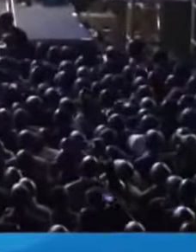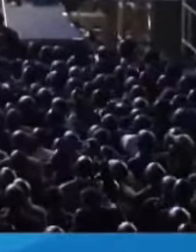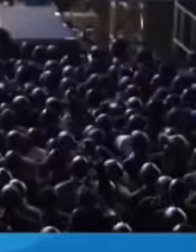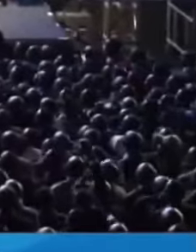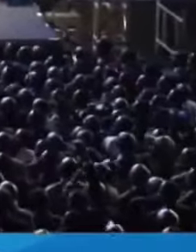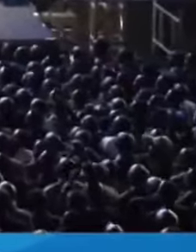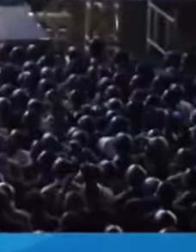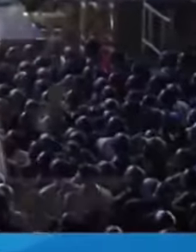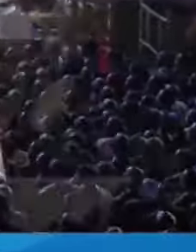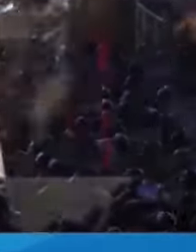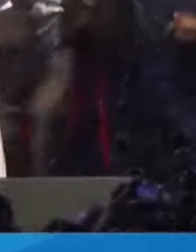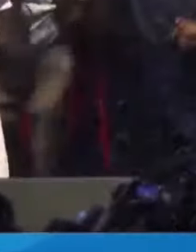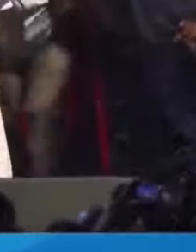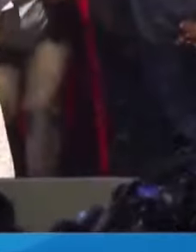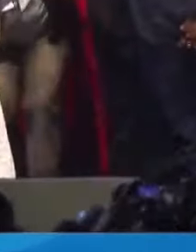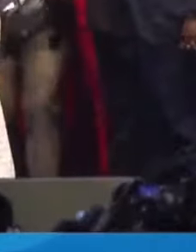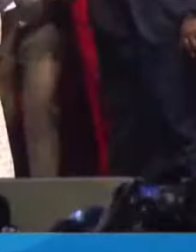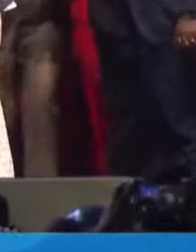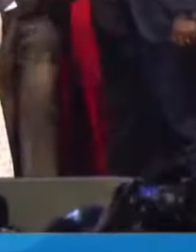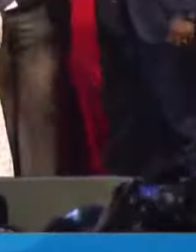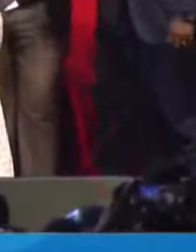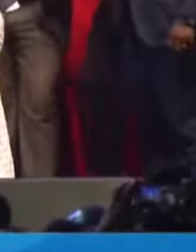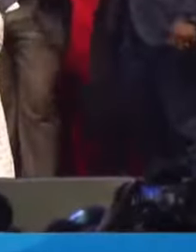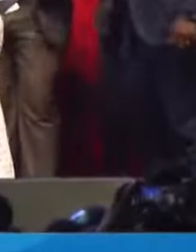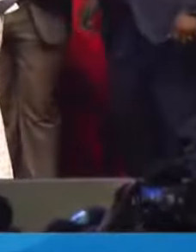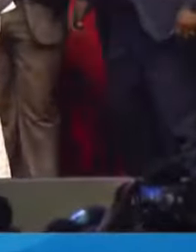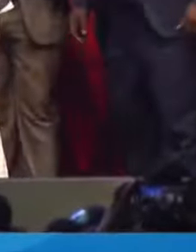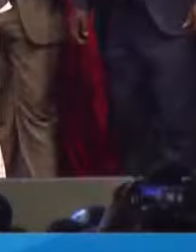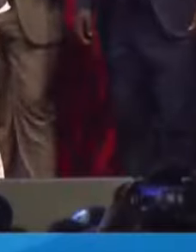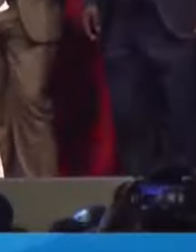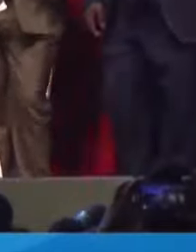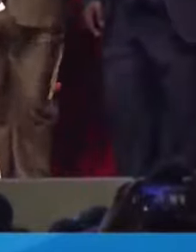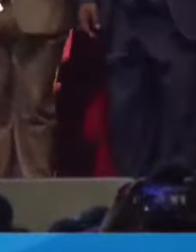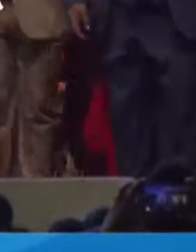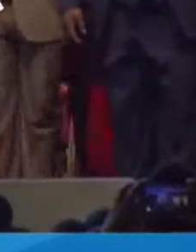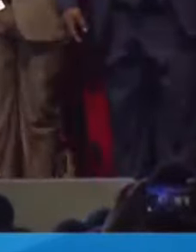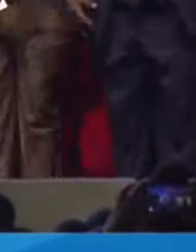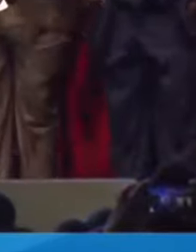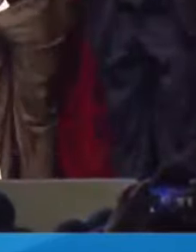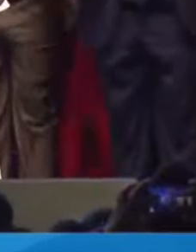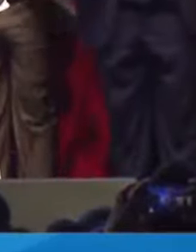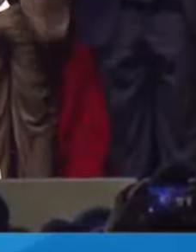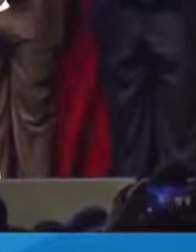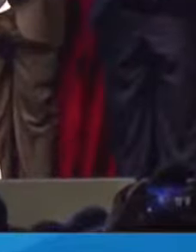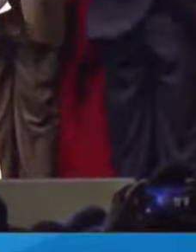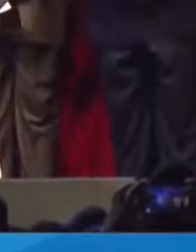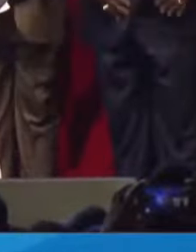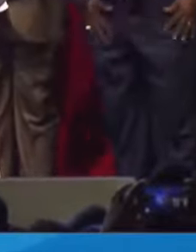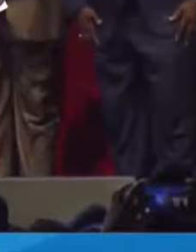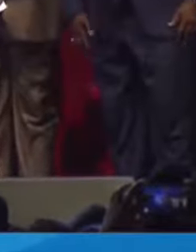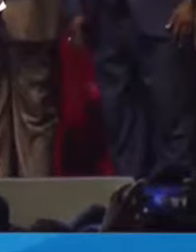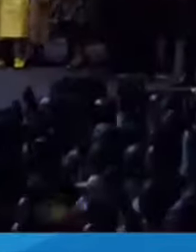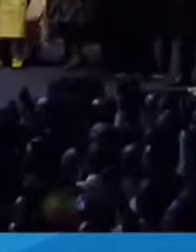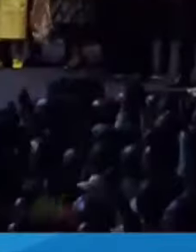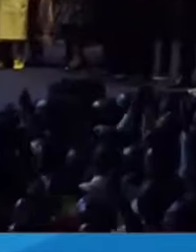land bless the pastors of the land and who came from other